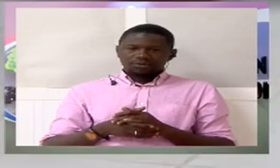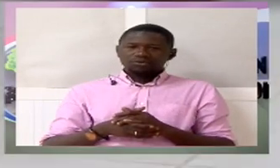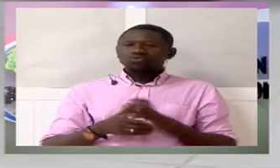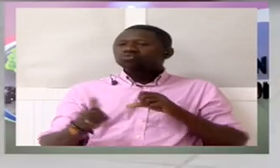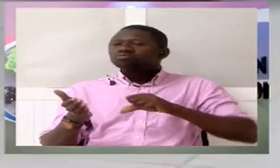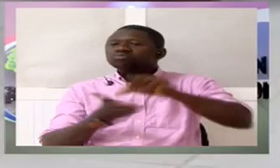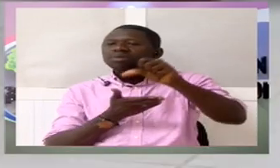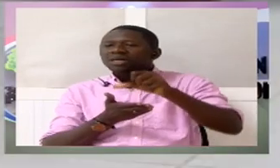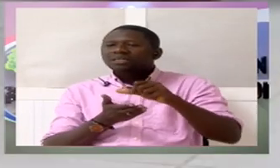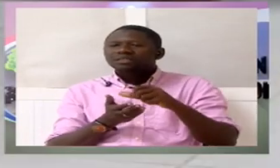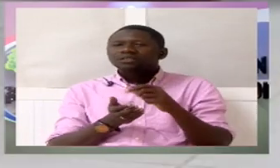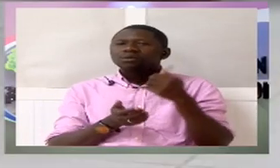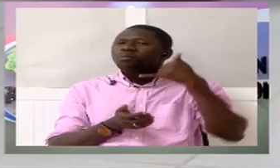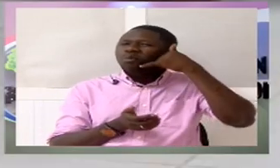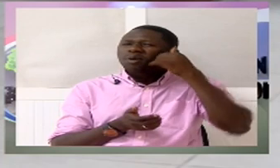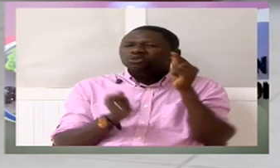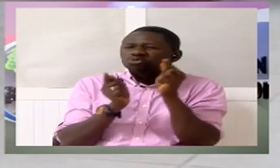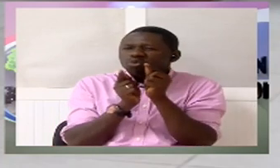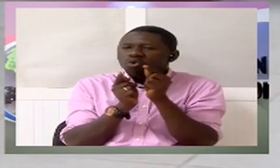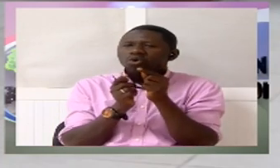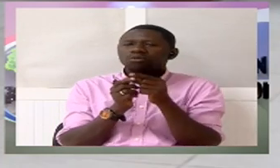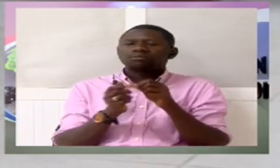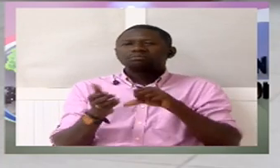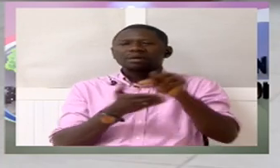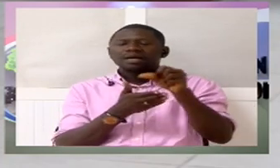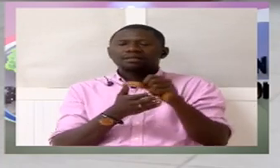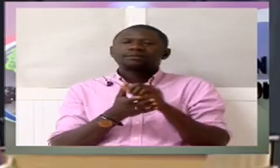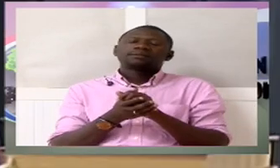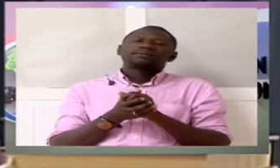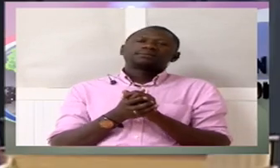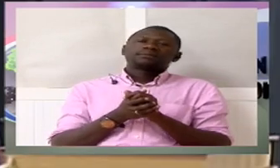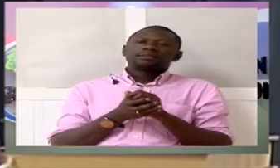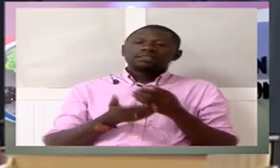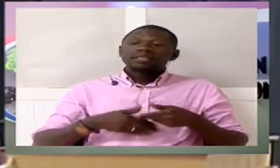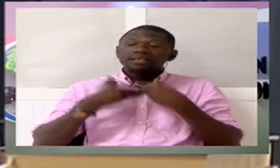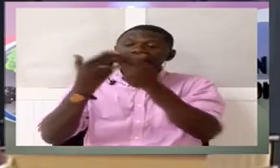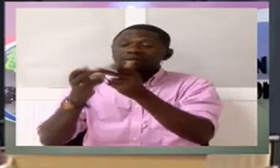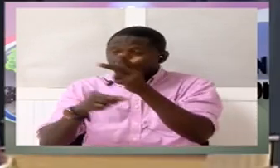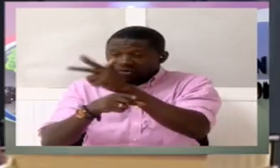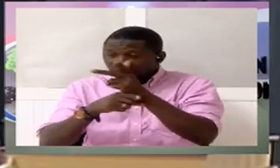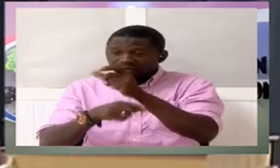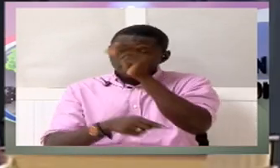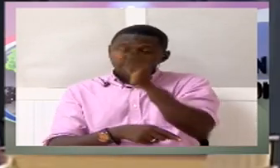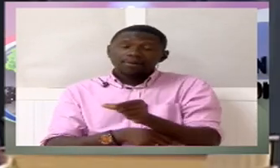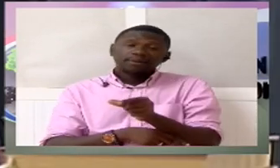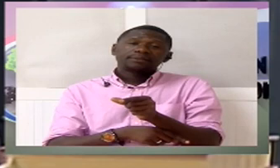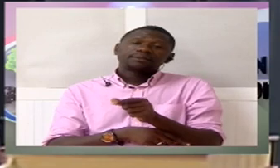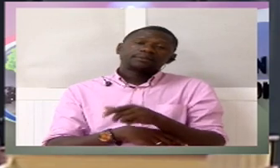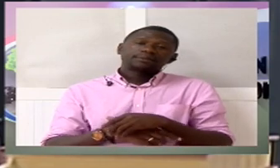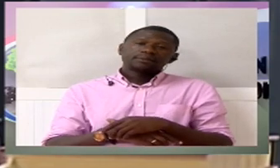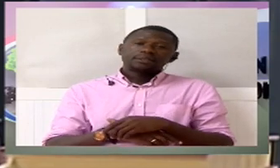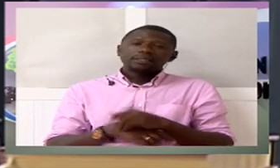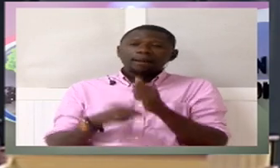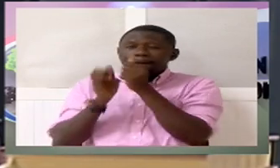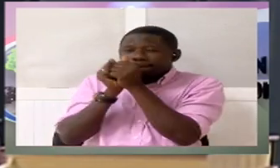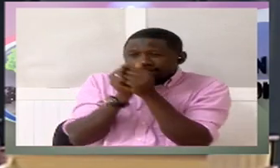sang. To secure a simple phone, buy one. Ngadi prison officer and give to a prison officer. I